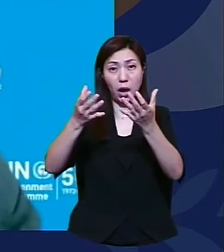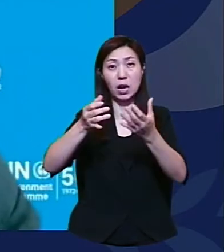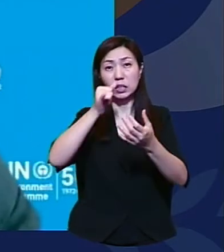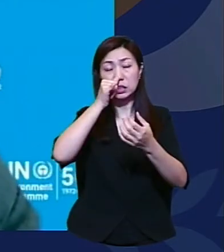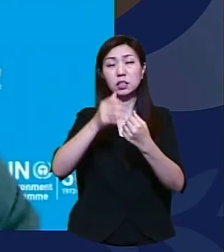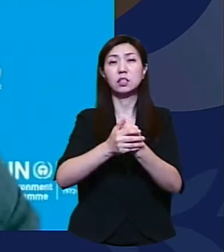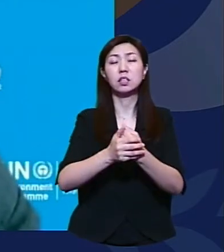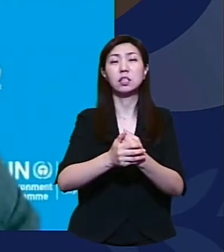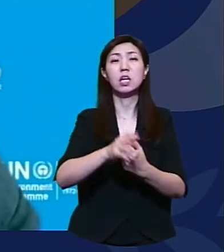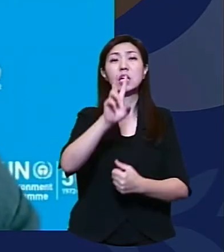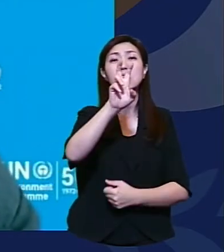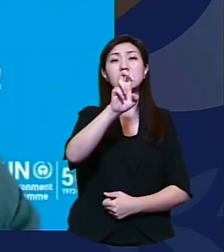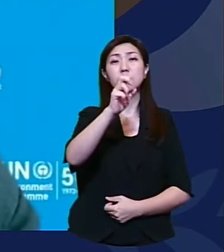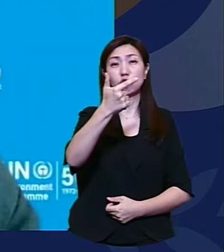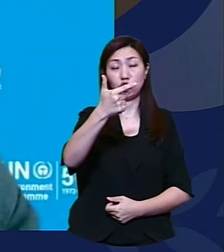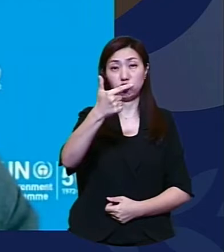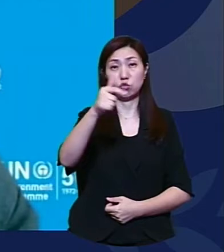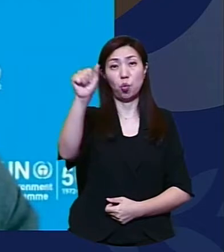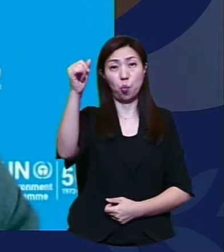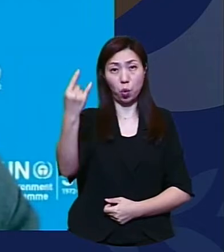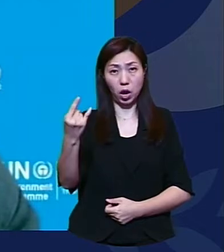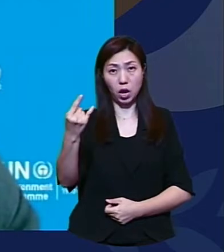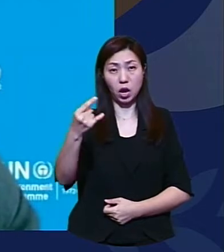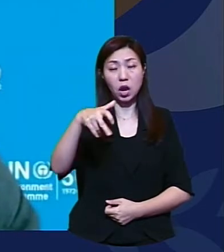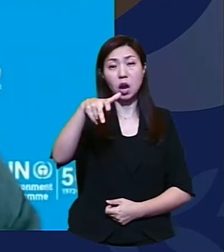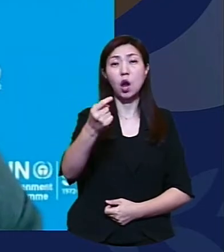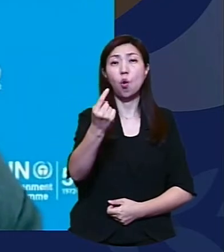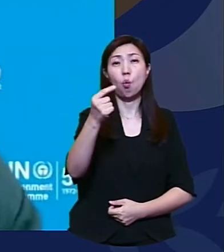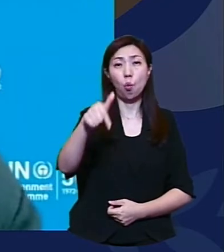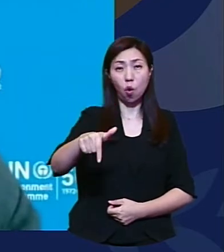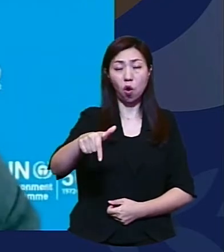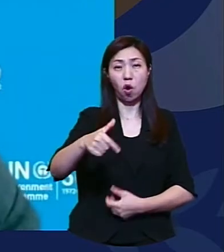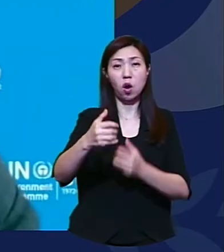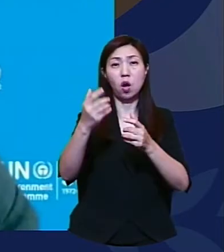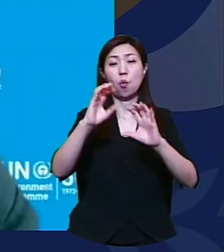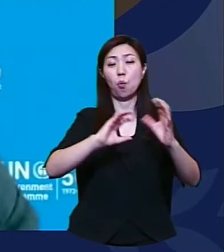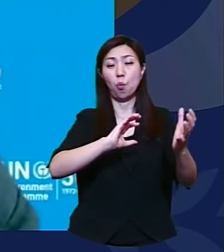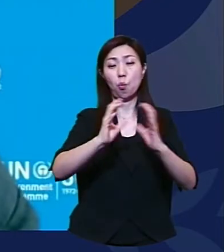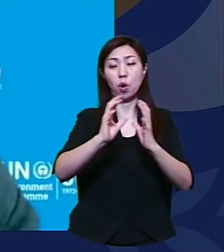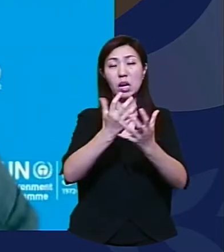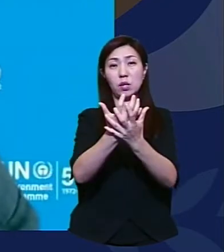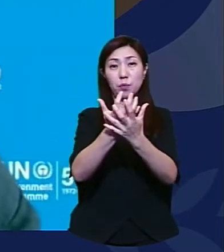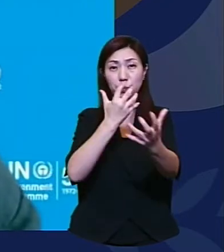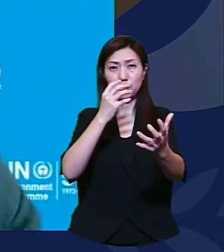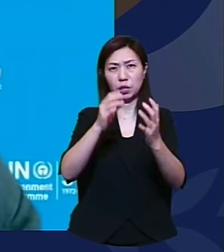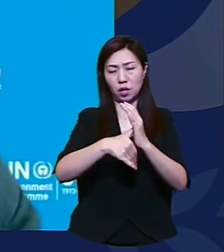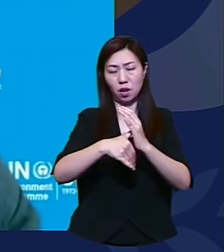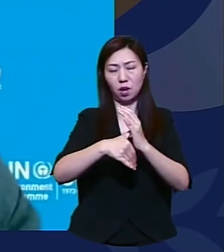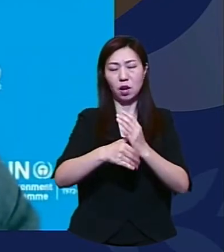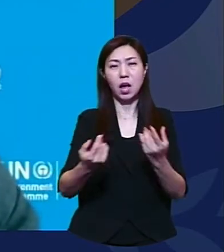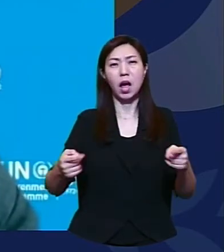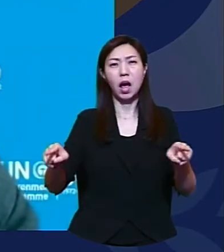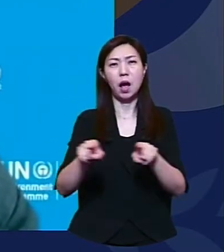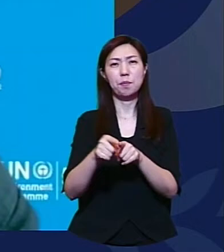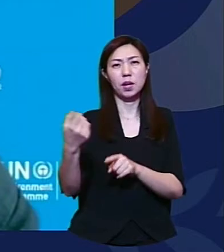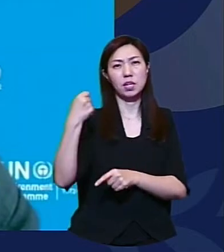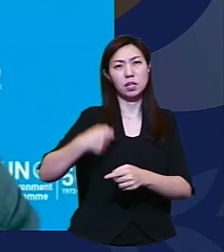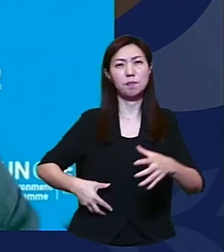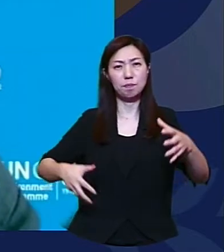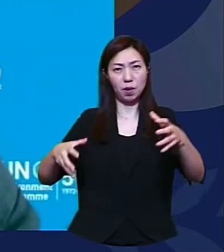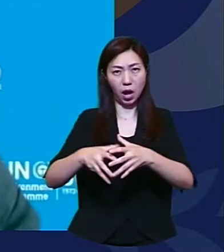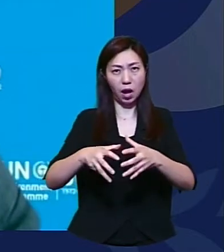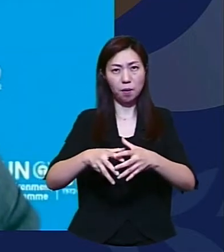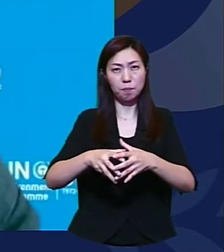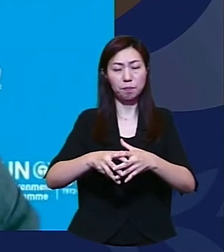important, is absolutely central. So that is at the global advocacy level. At the country level, as Frank